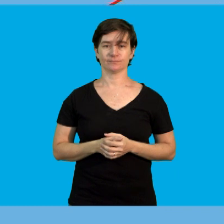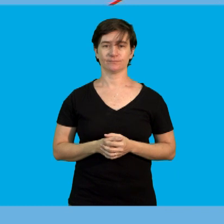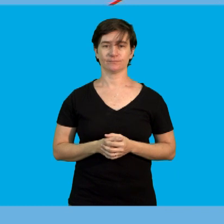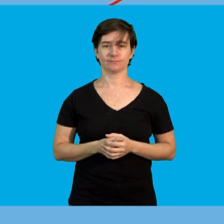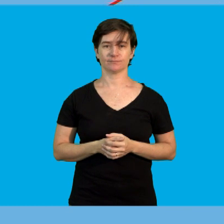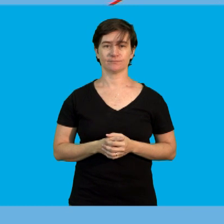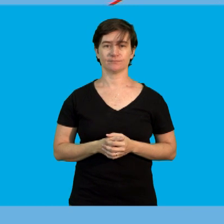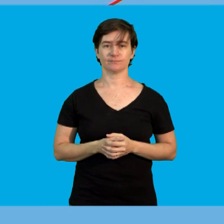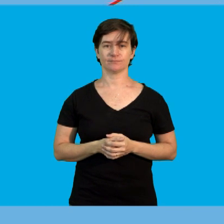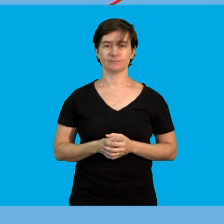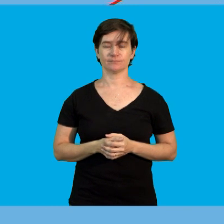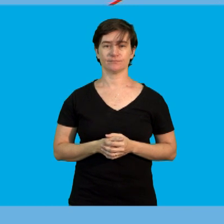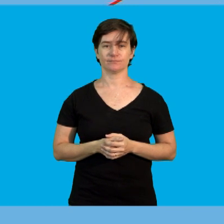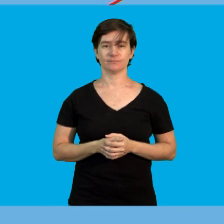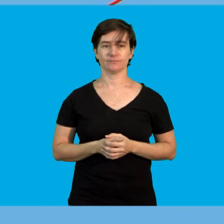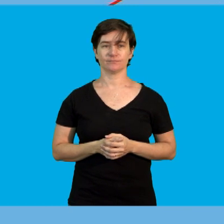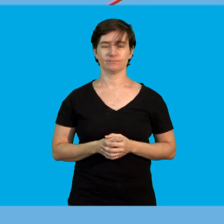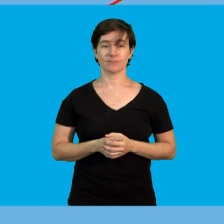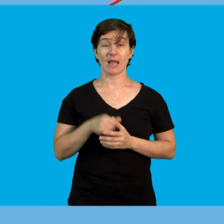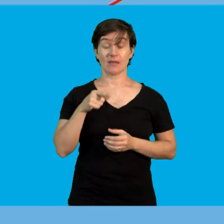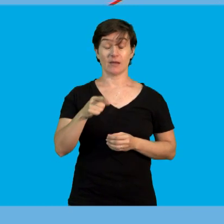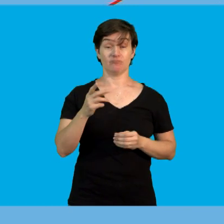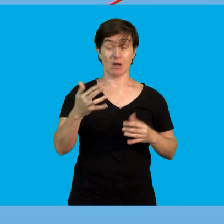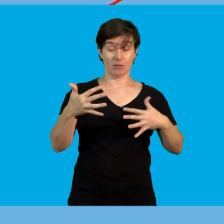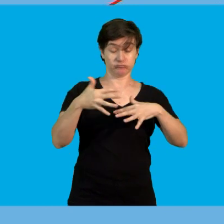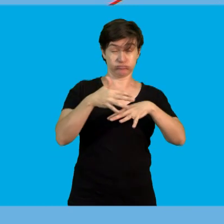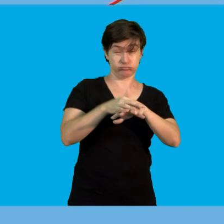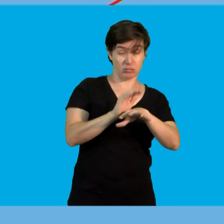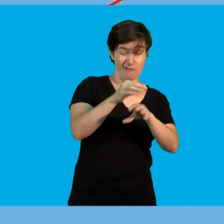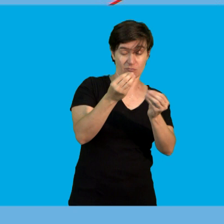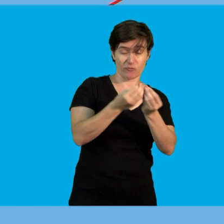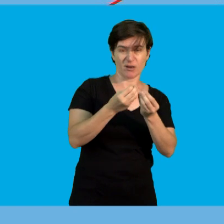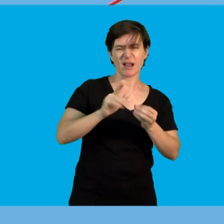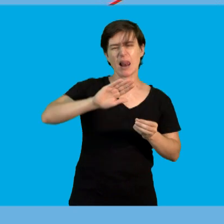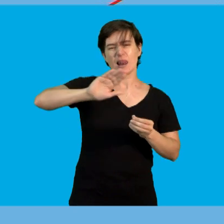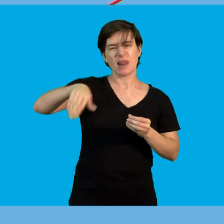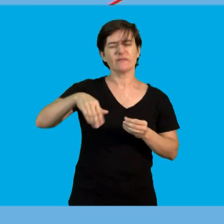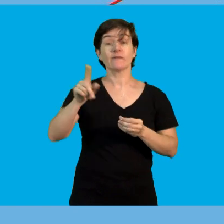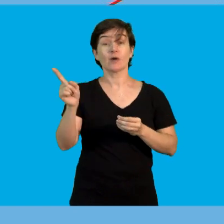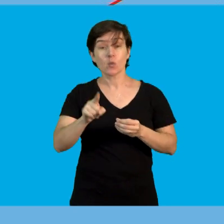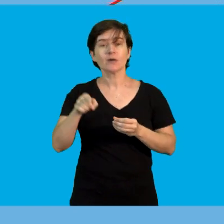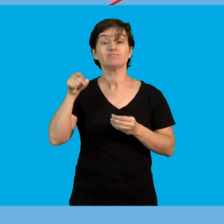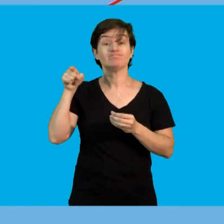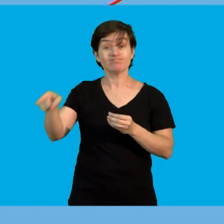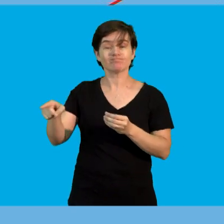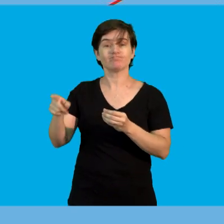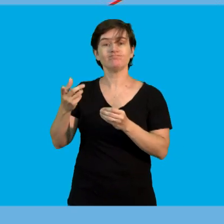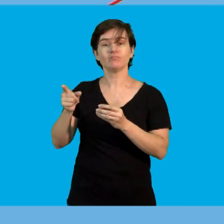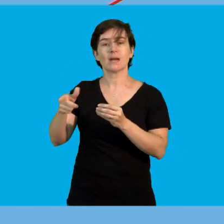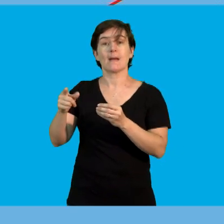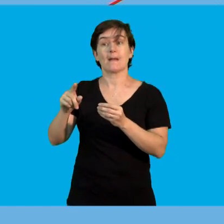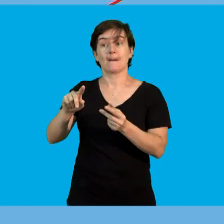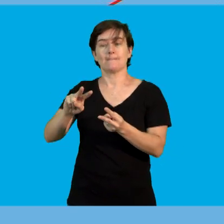Furthermore, we also need to know that the remainder of the acid becomes the non-metal part of the